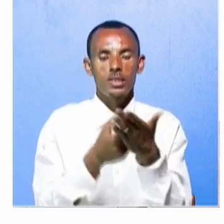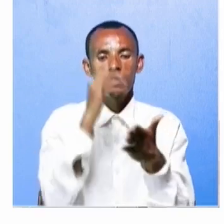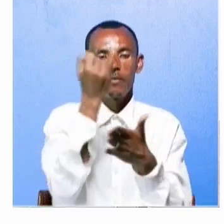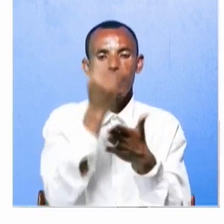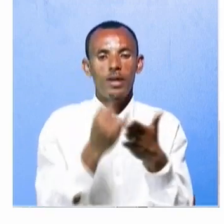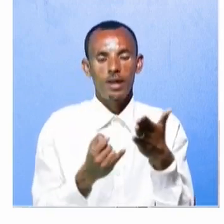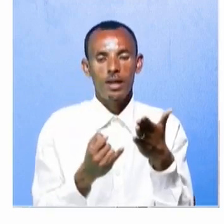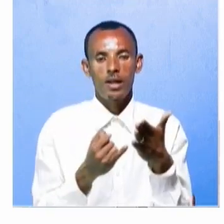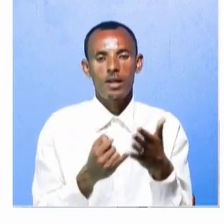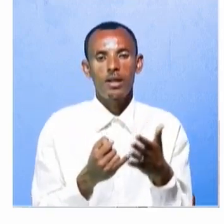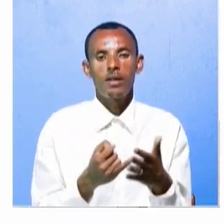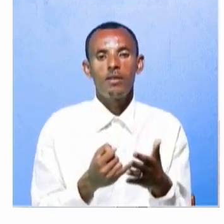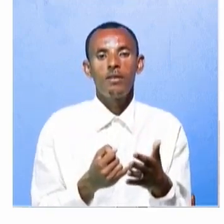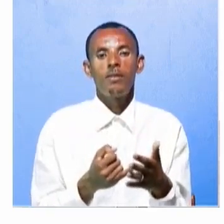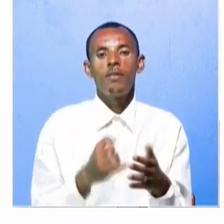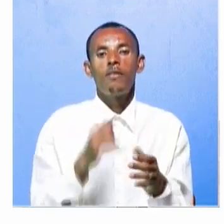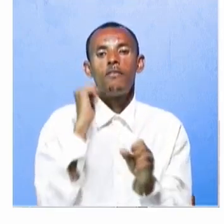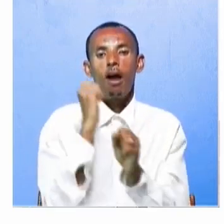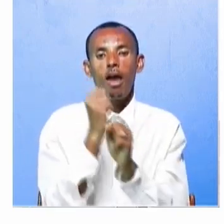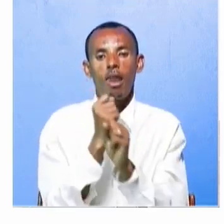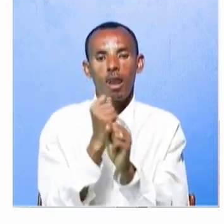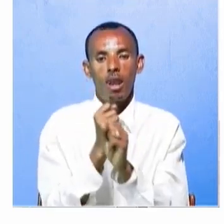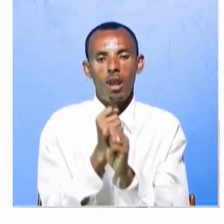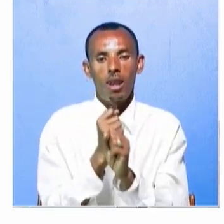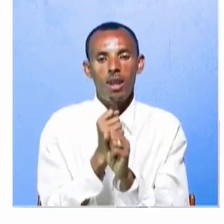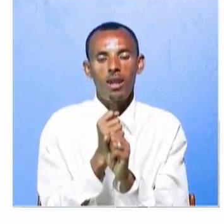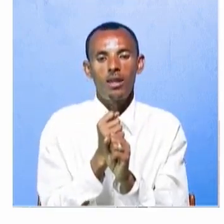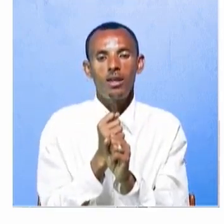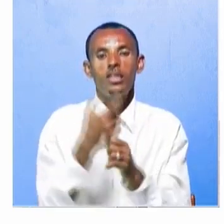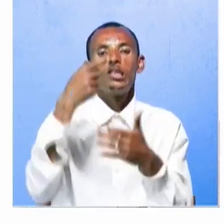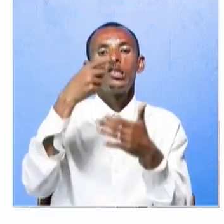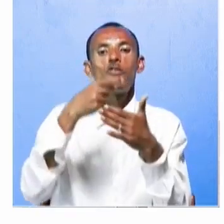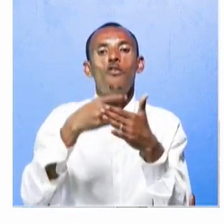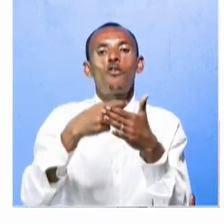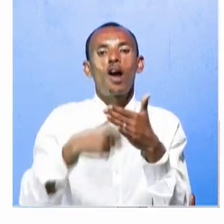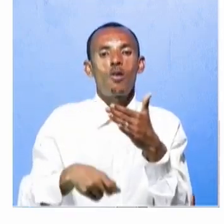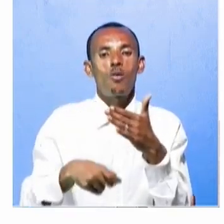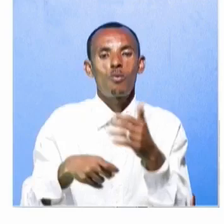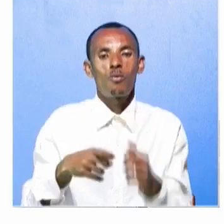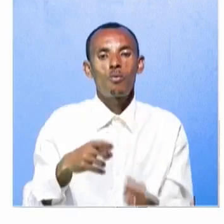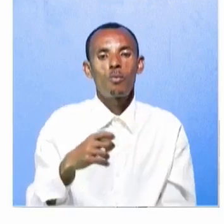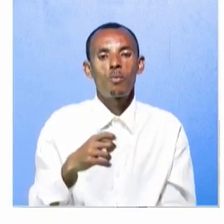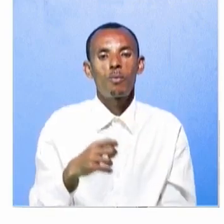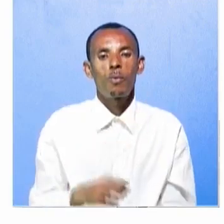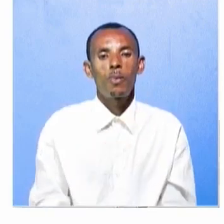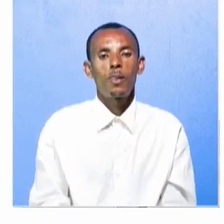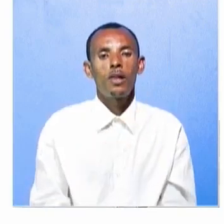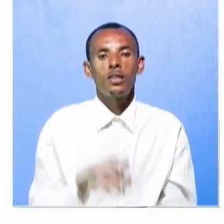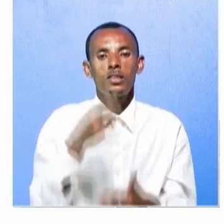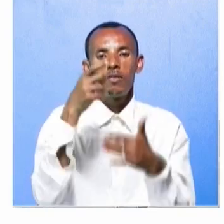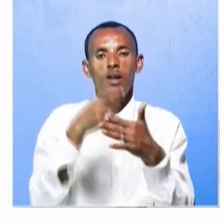figure, find the value of